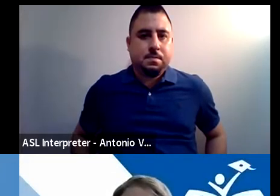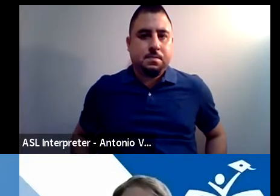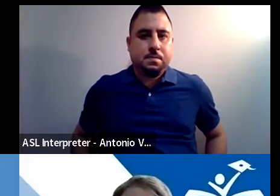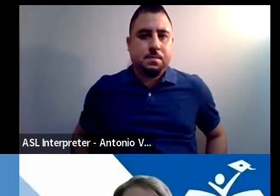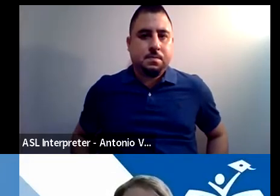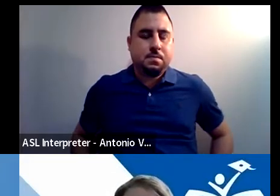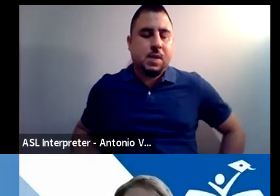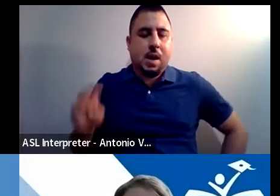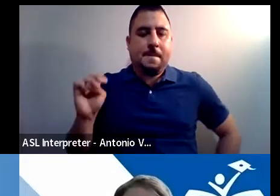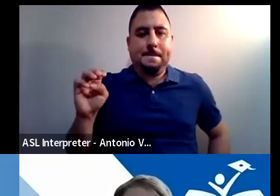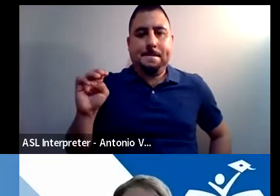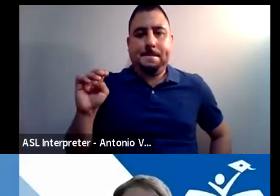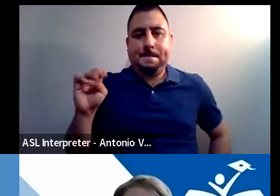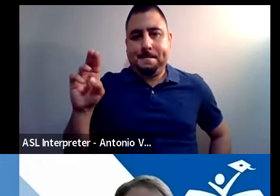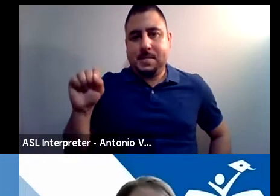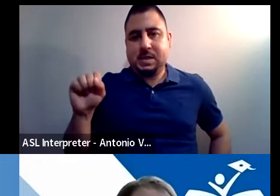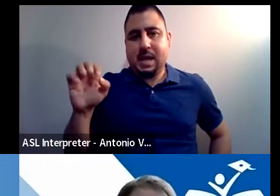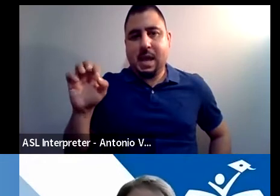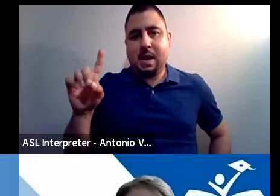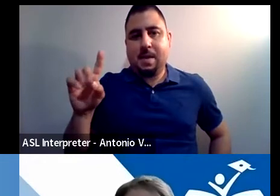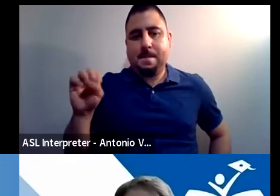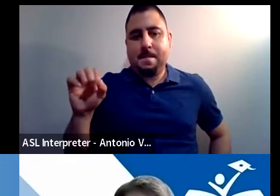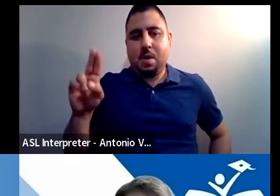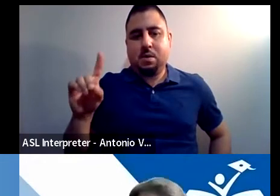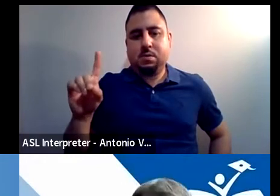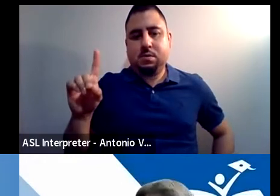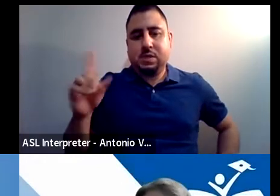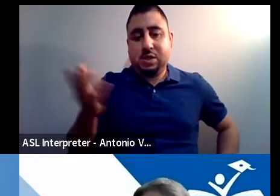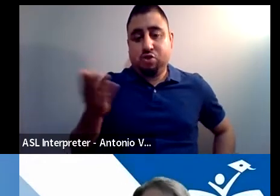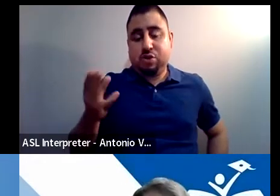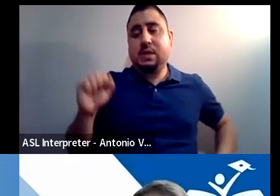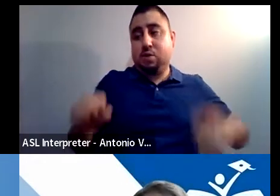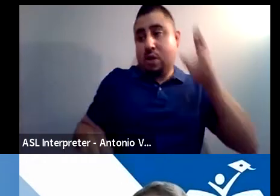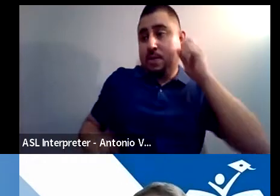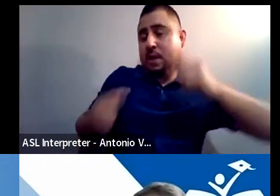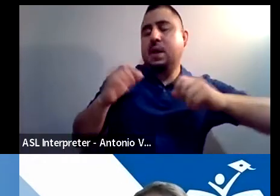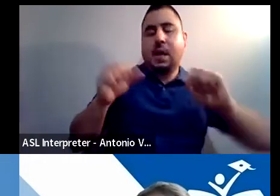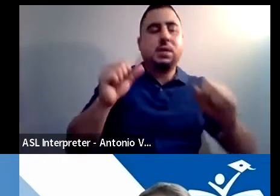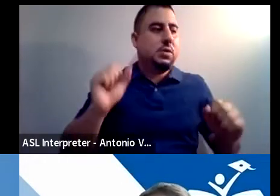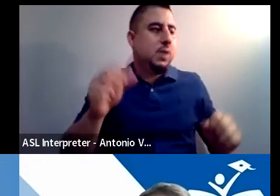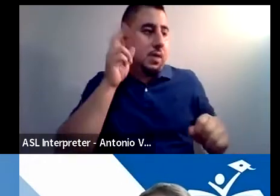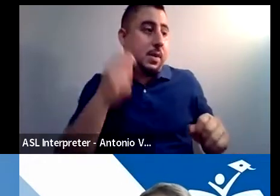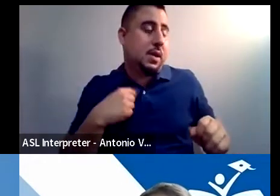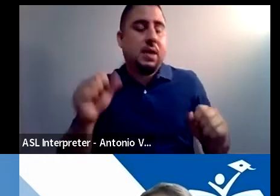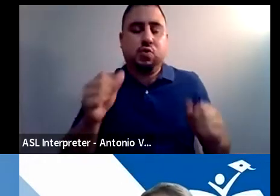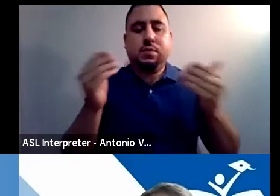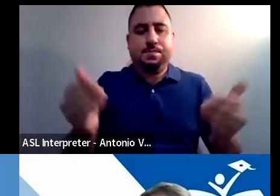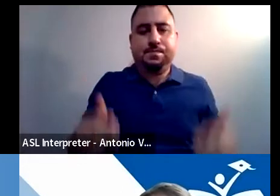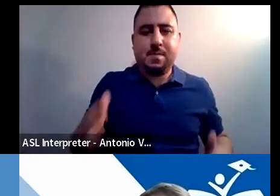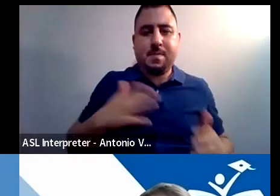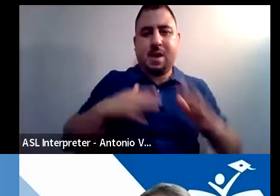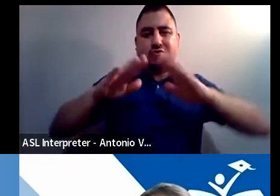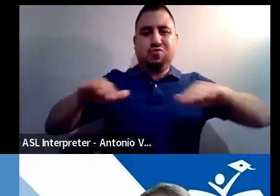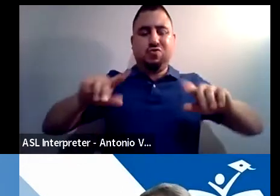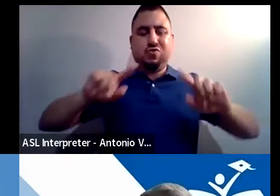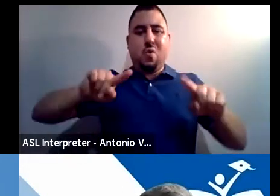Is Ms. Edmond on board? Yes, I'm here. Can you hear me? Great, you can proceed. Yes, my children have